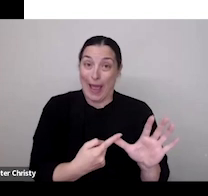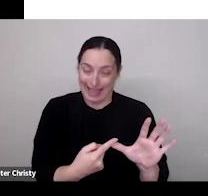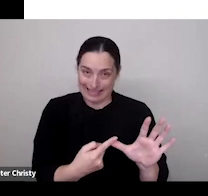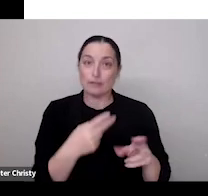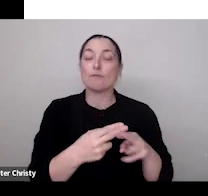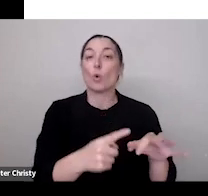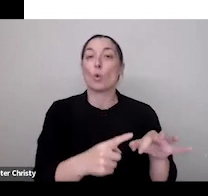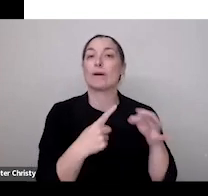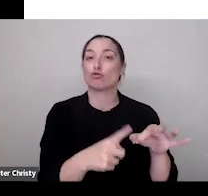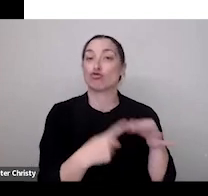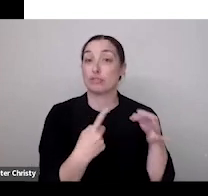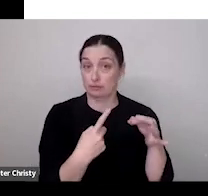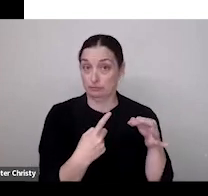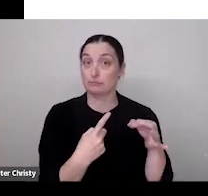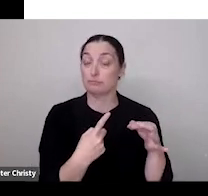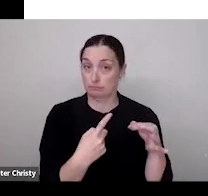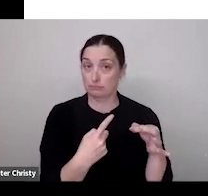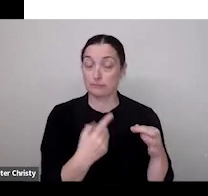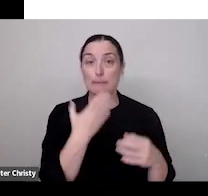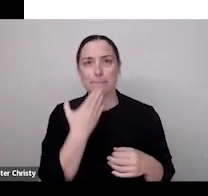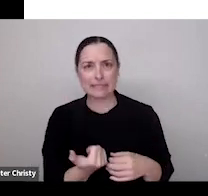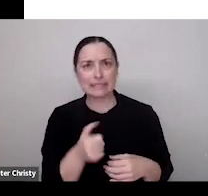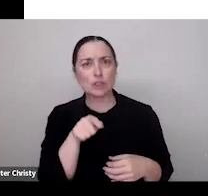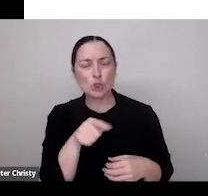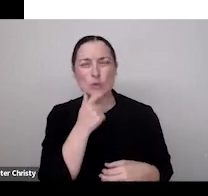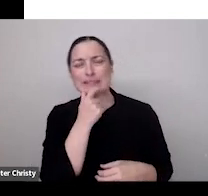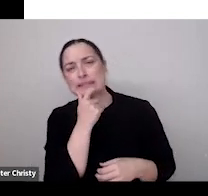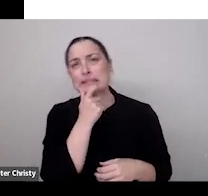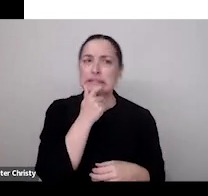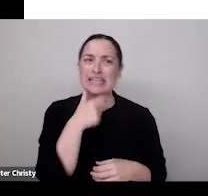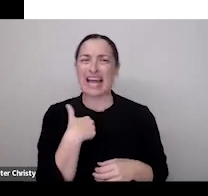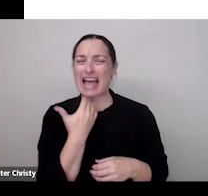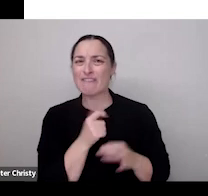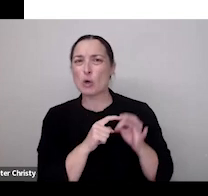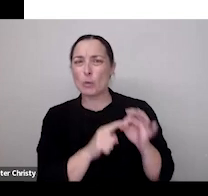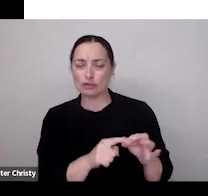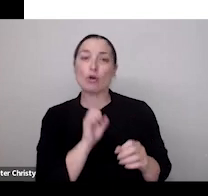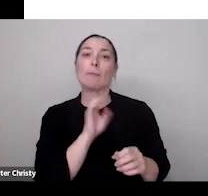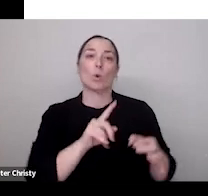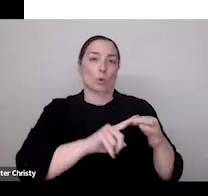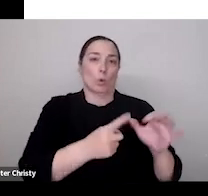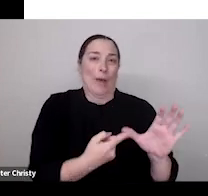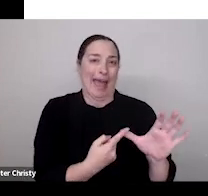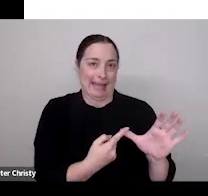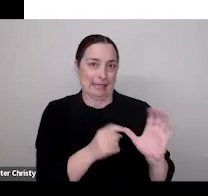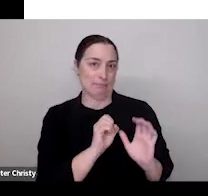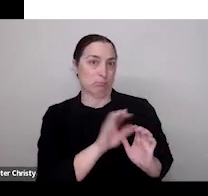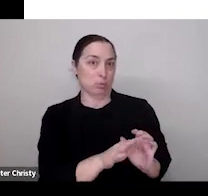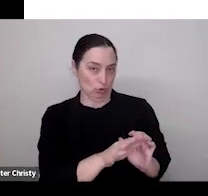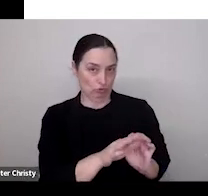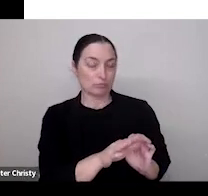take questions. So please, as you're listening, if you've got a question, pop it in the Q&A and I'll do my best to get to the